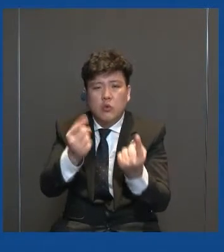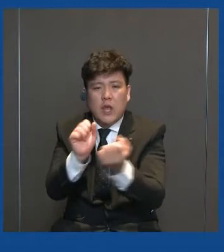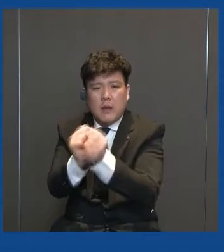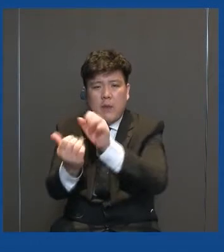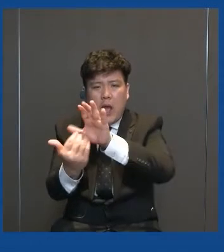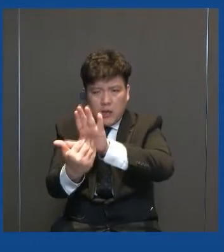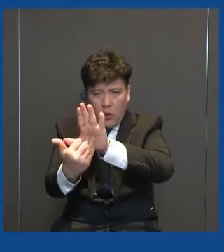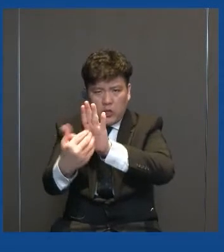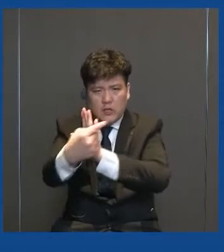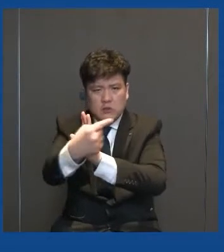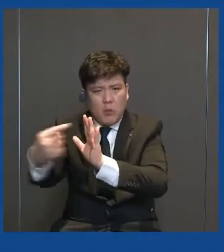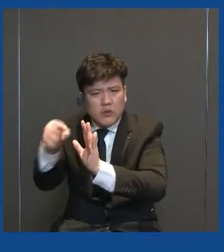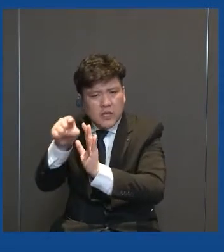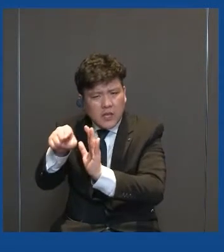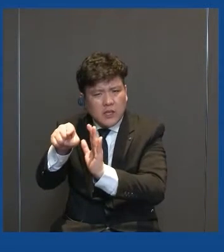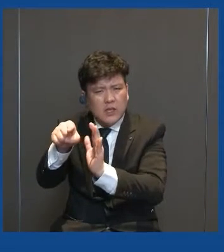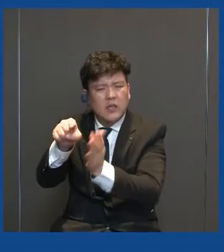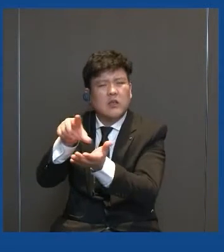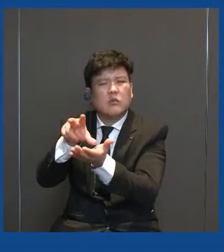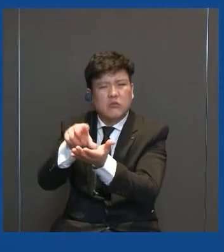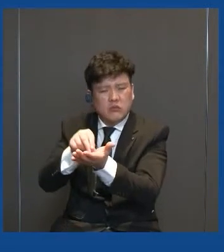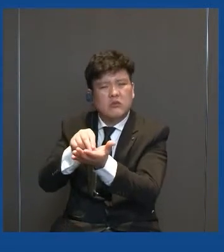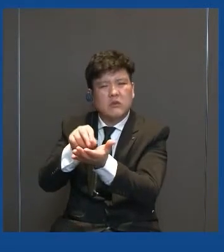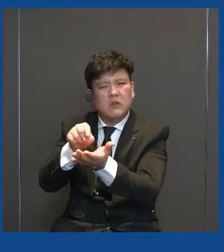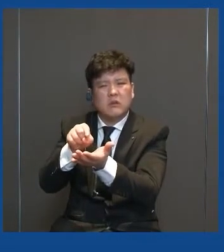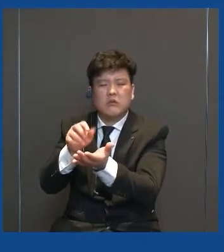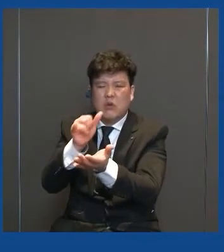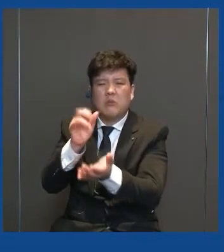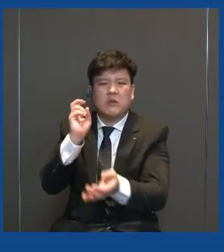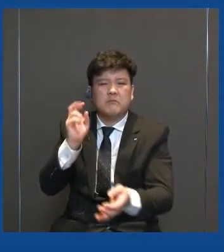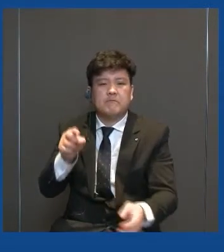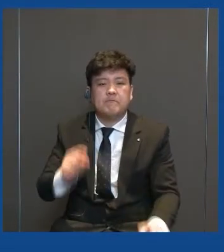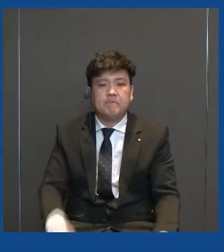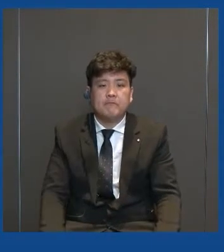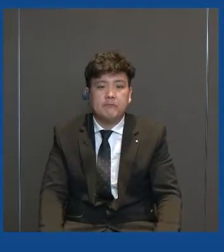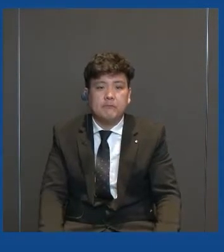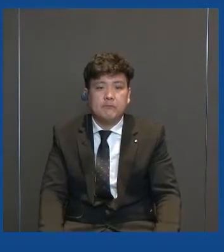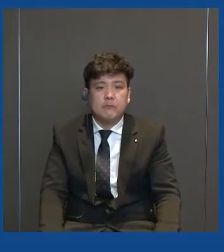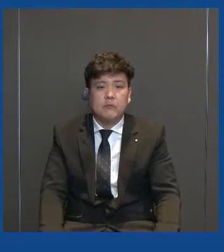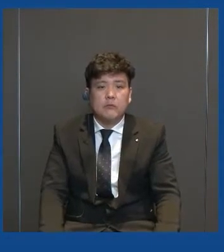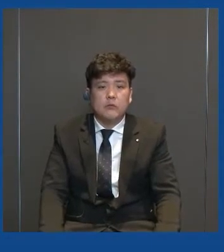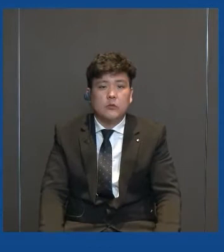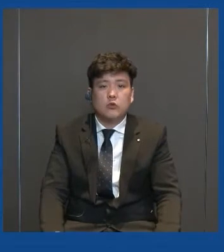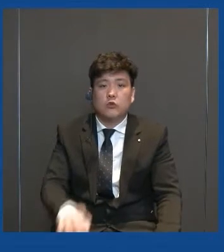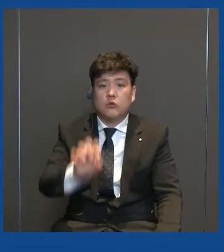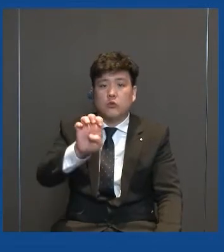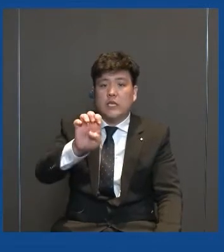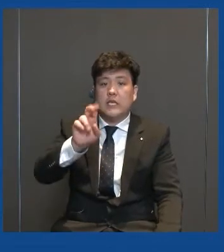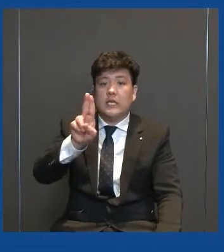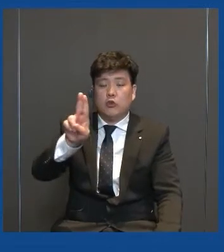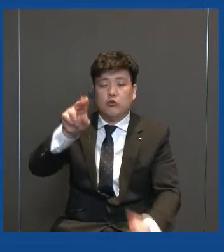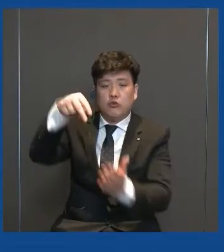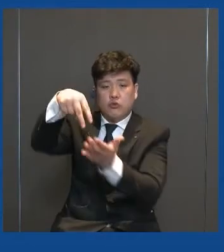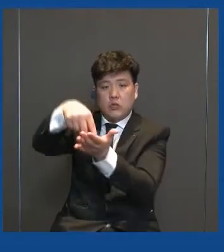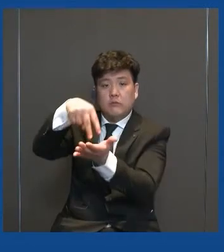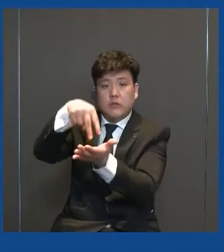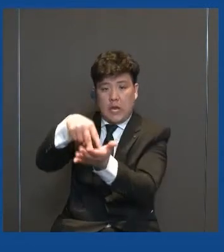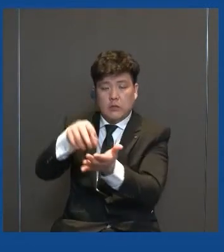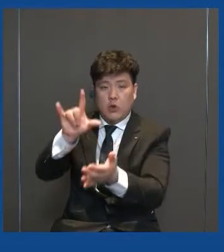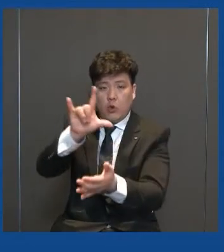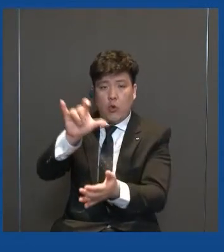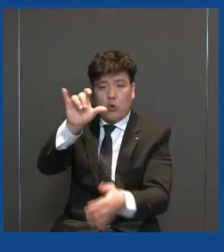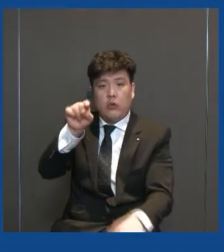So regarding older persons in the EU, the pandemic has particularly affected the rights to life and the